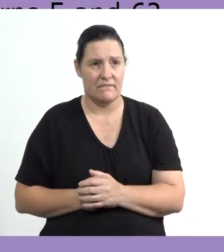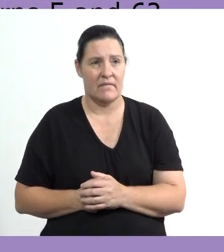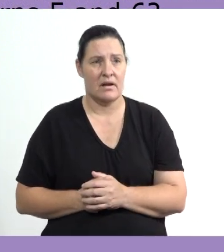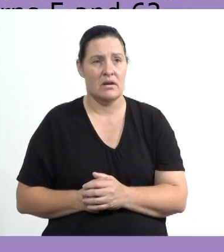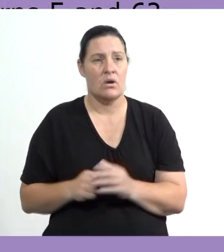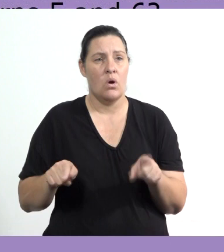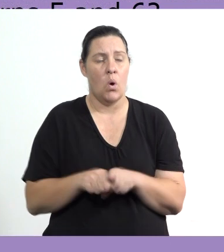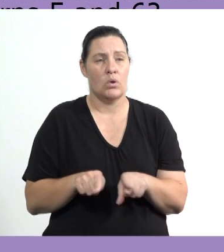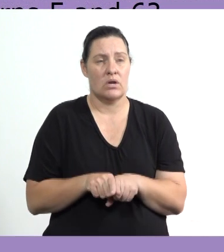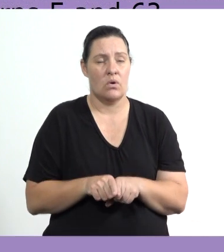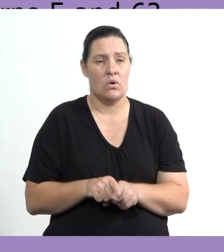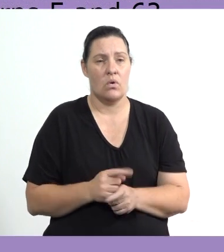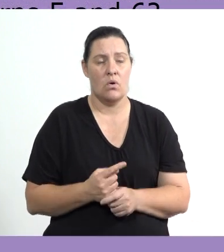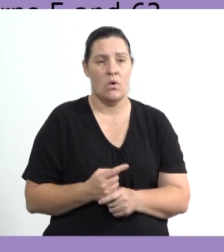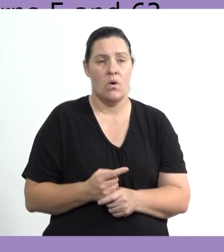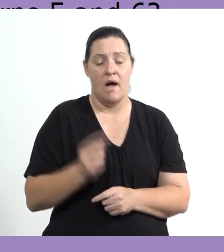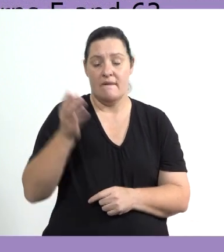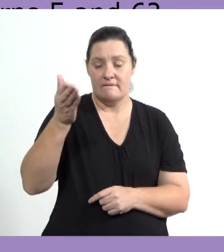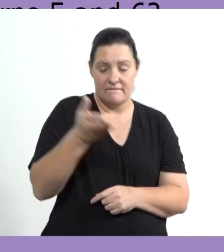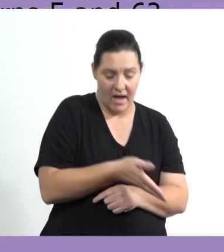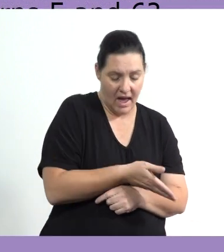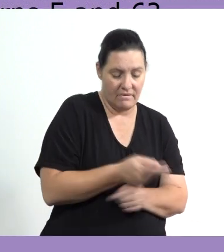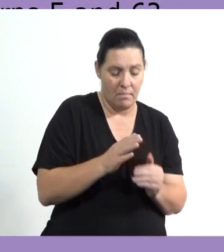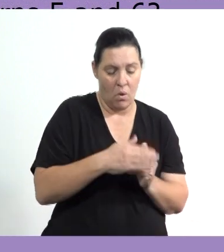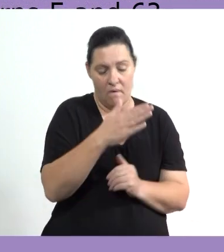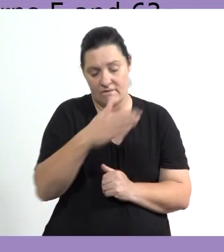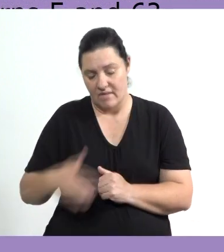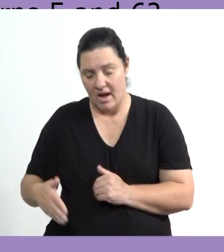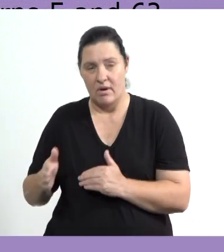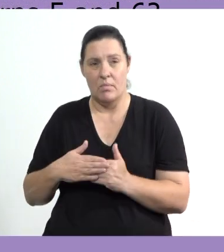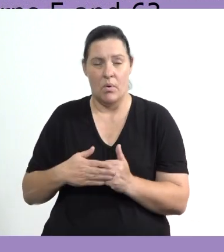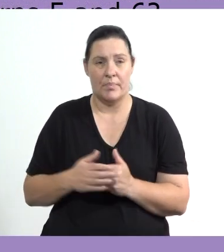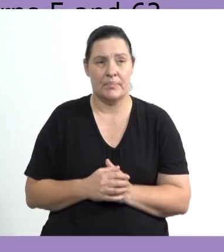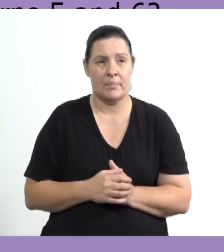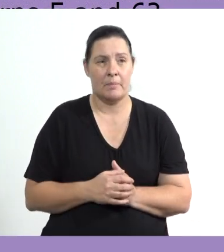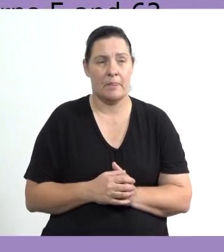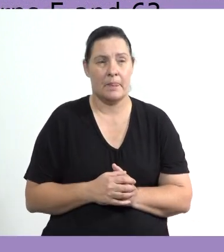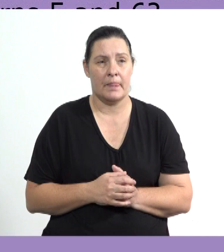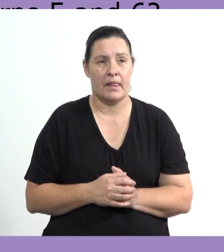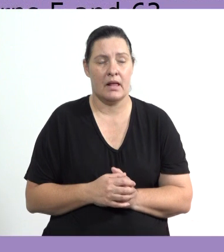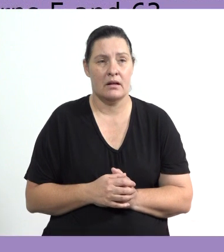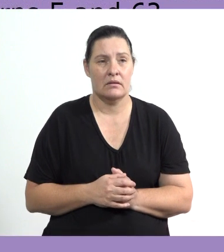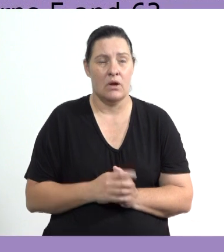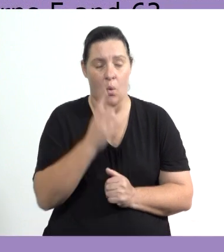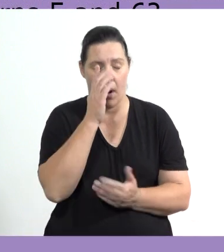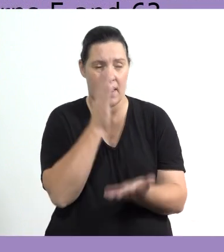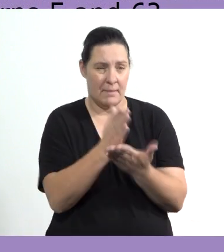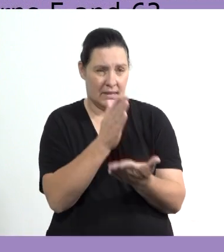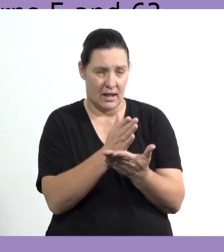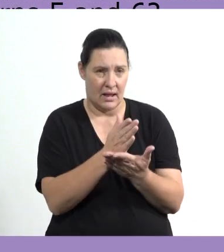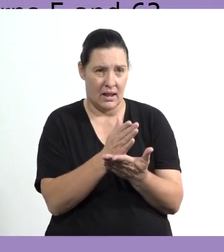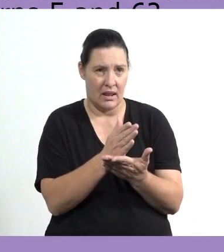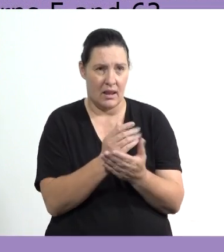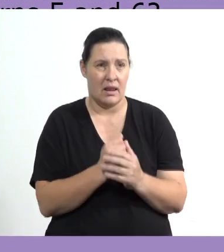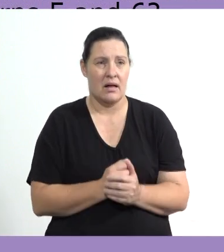And then we also have another 5 going down like that. Then we have 1 in the middle,